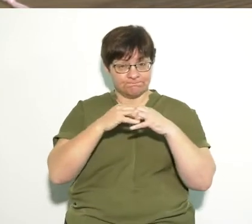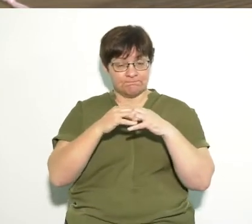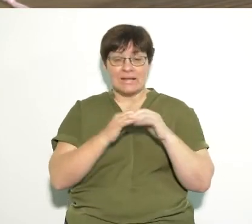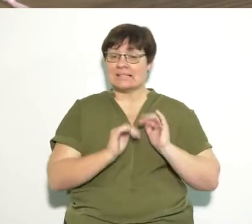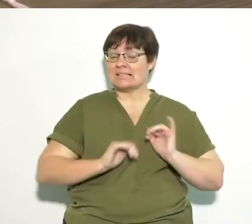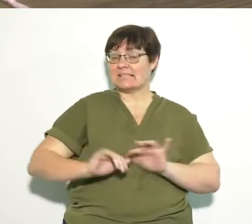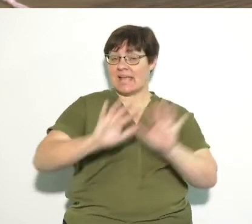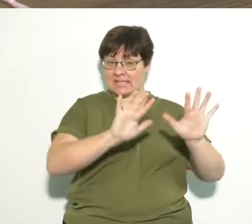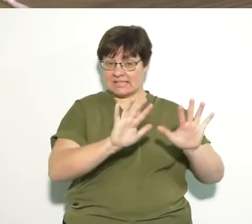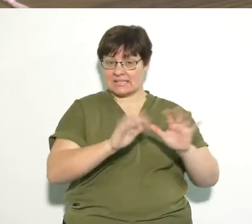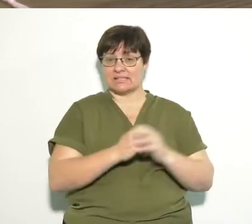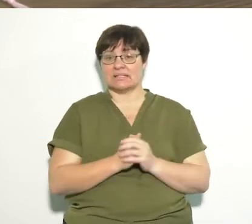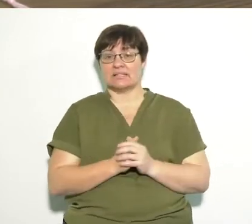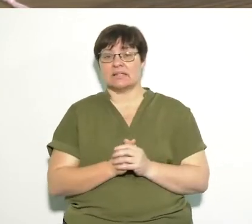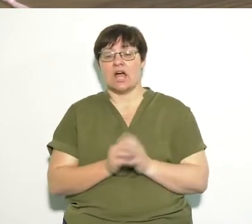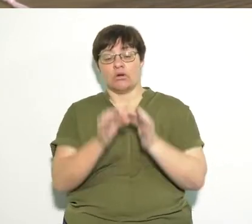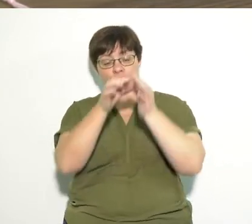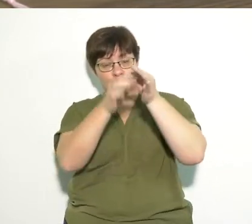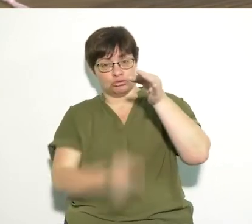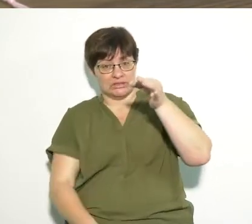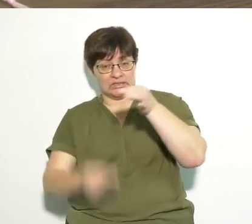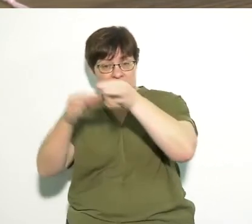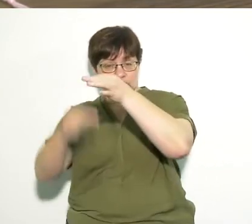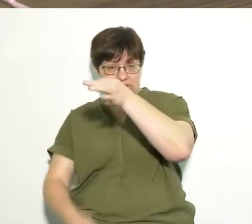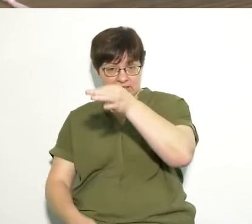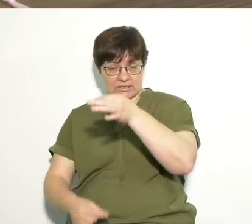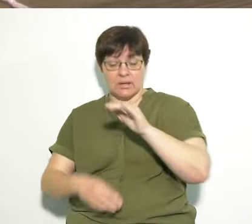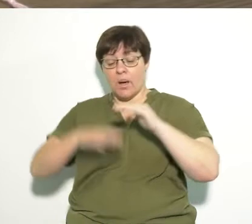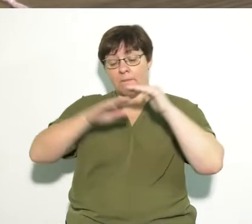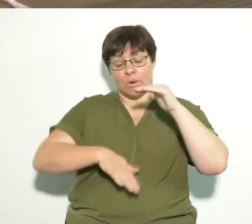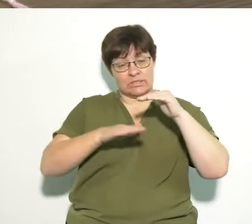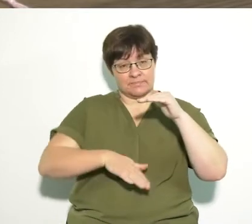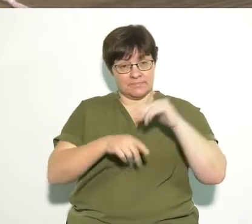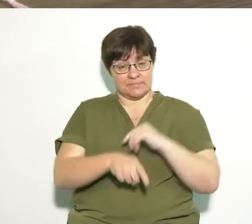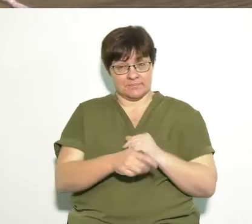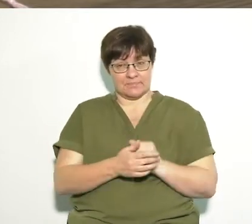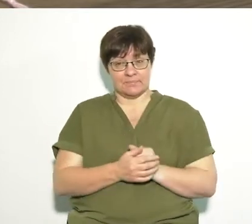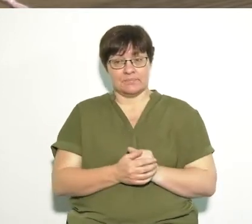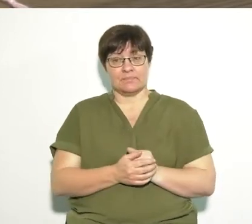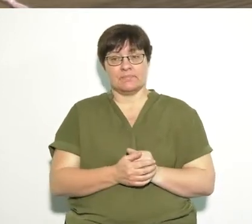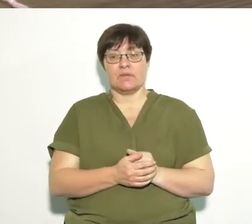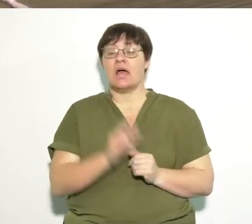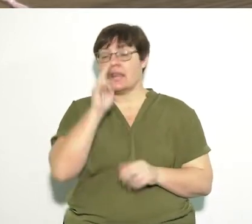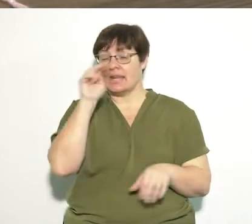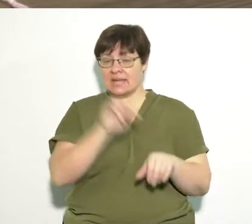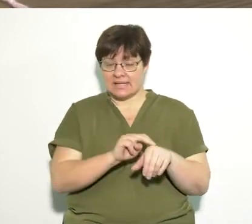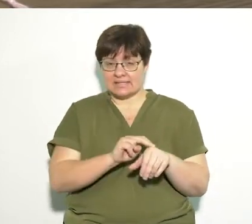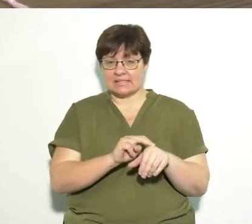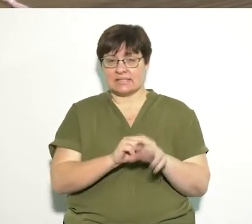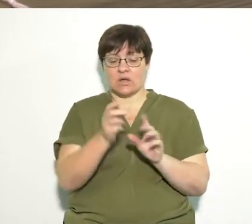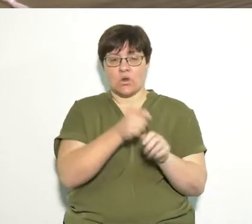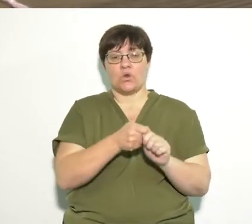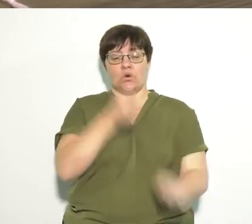these tens strings is that on the bottom bottle top, you need to